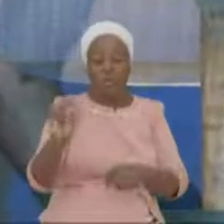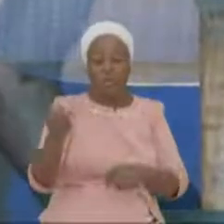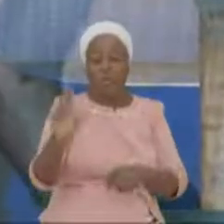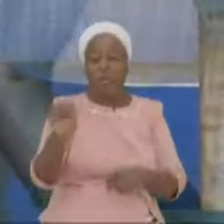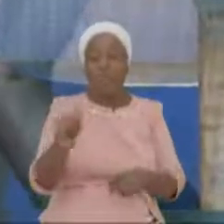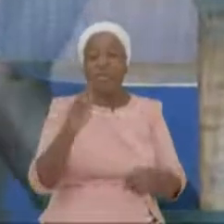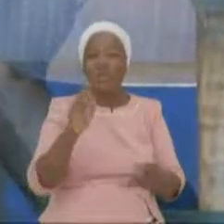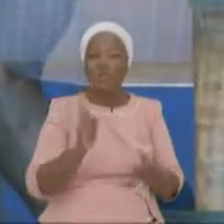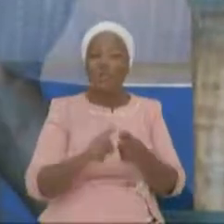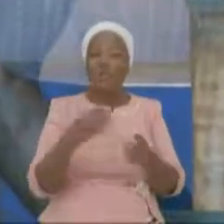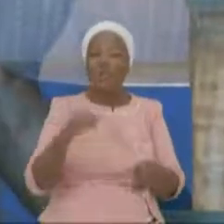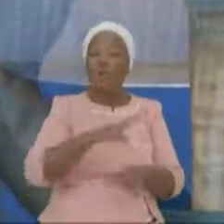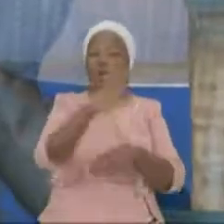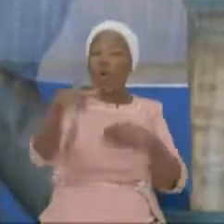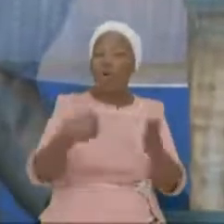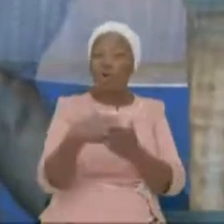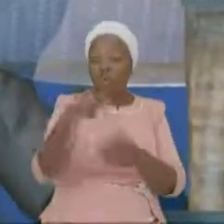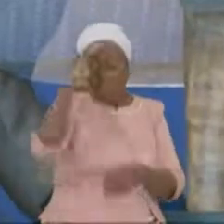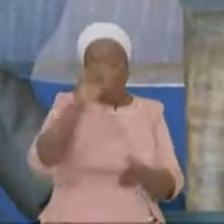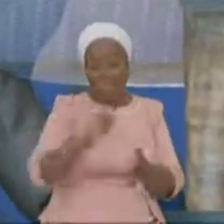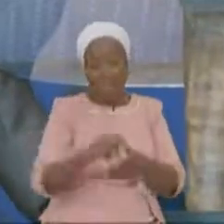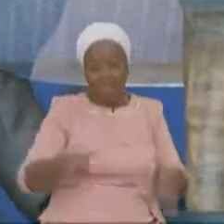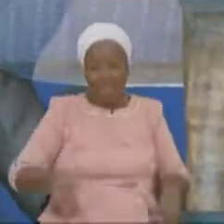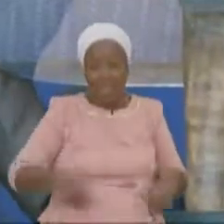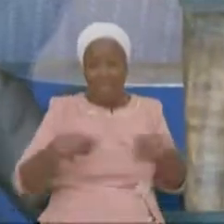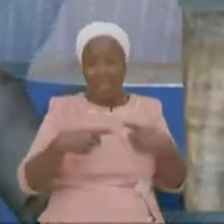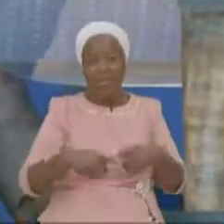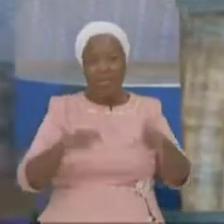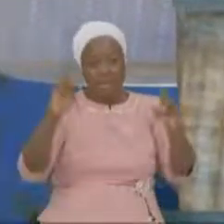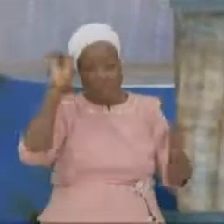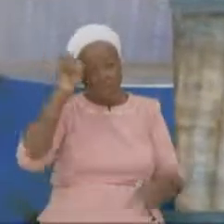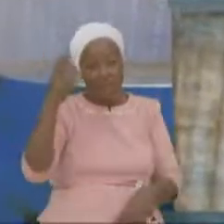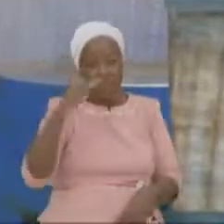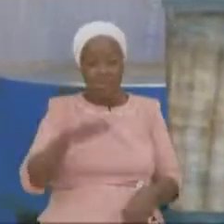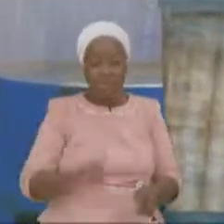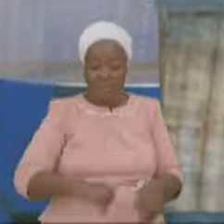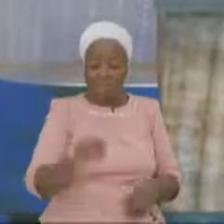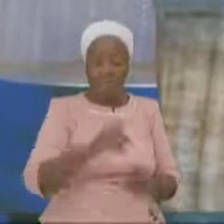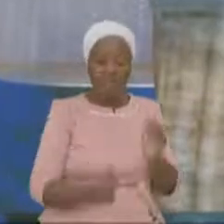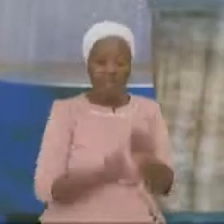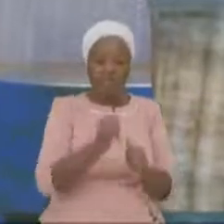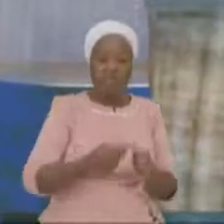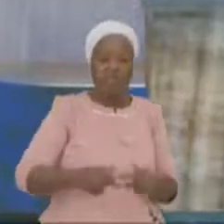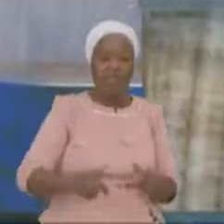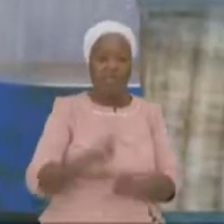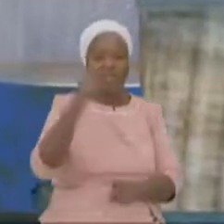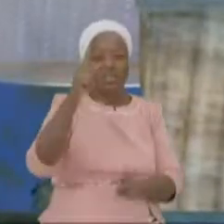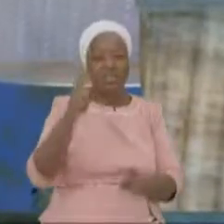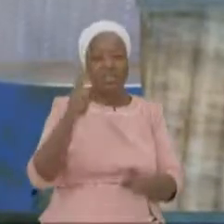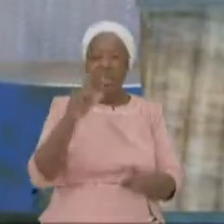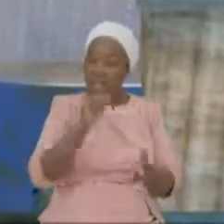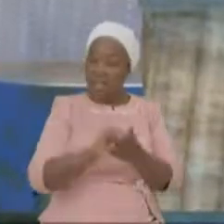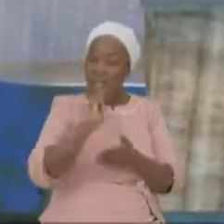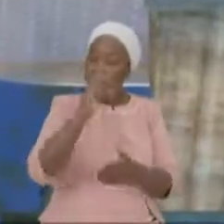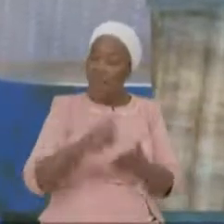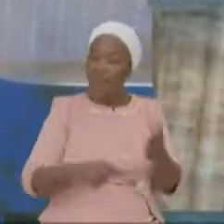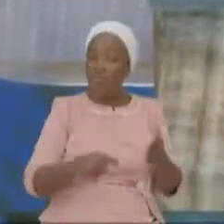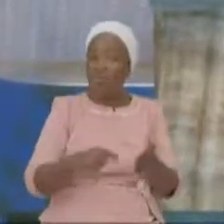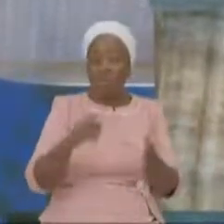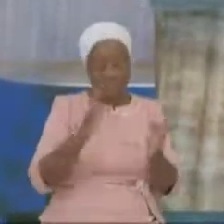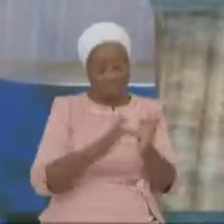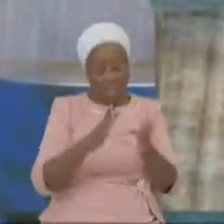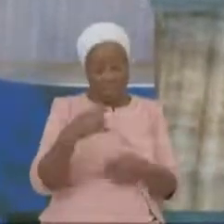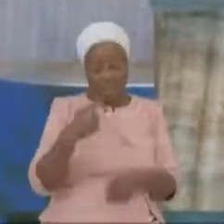that lived, he was still the greatest. That's what Jesus said. All that